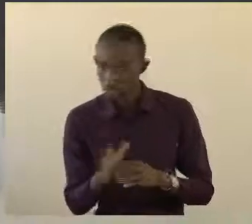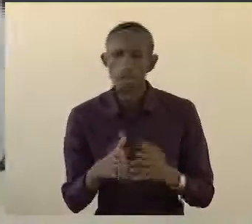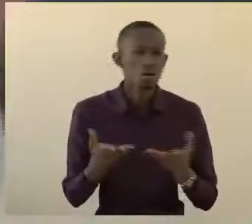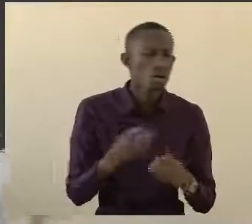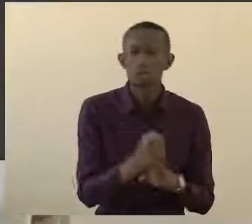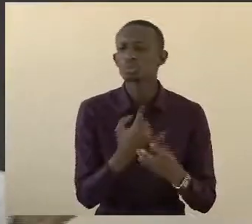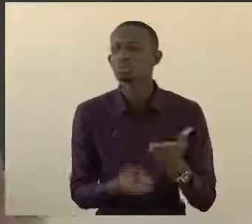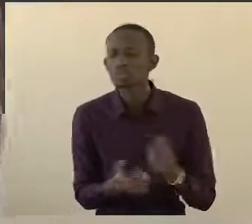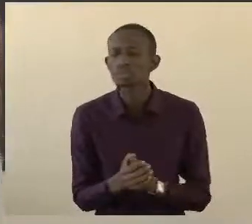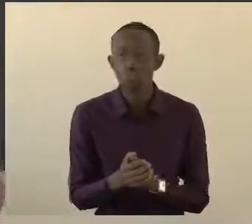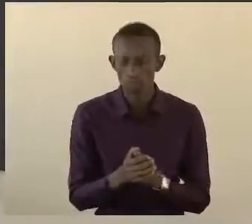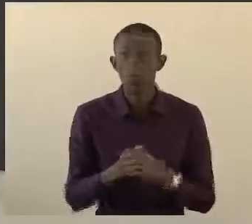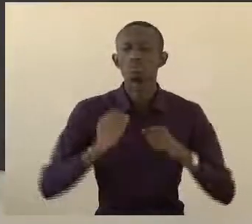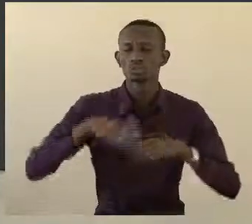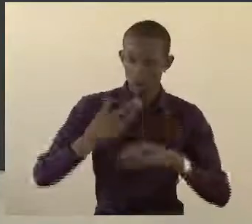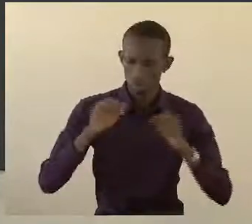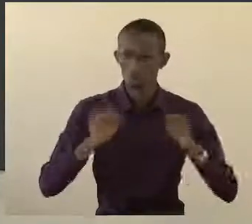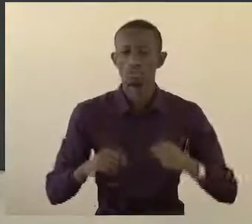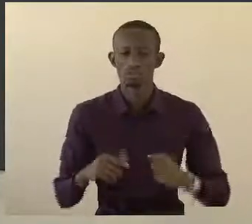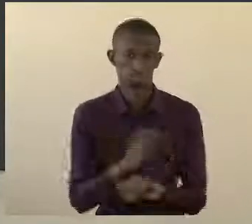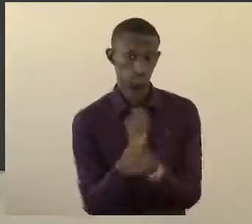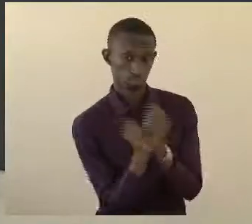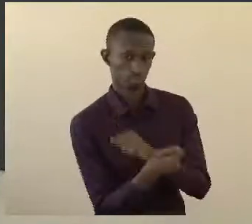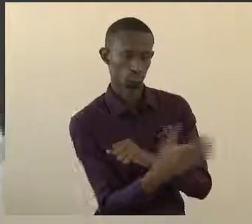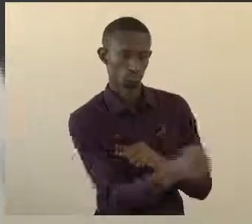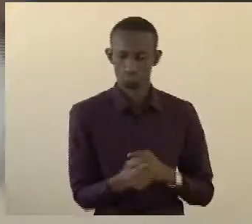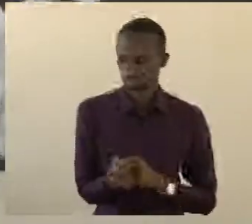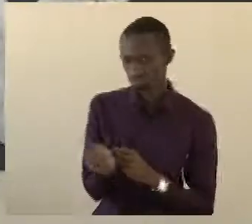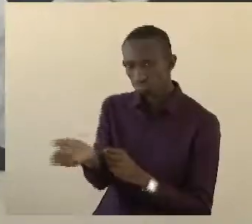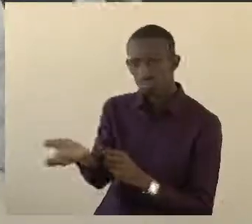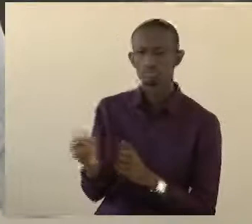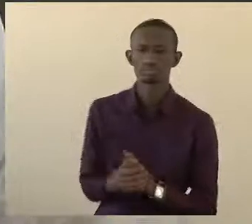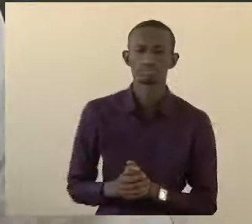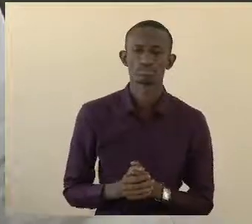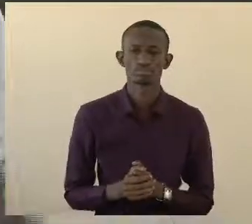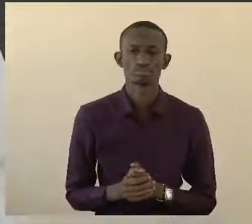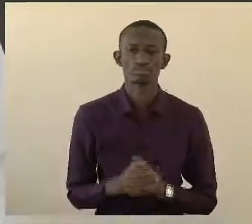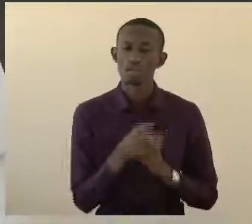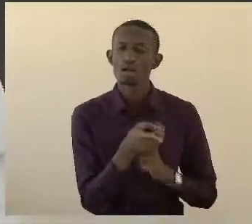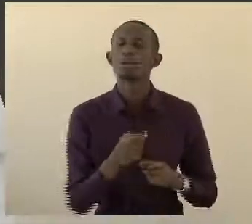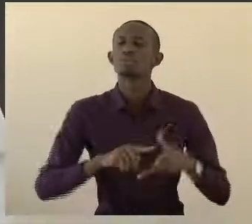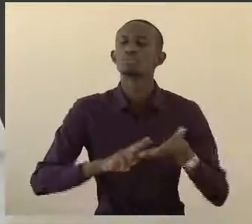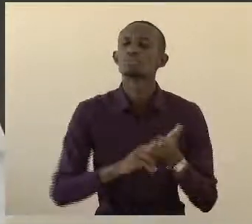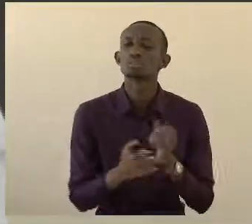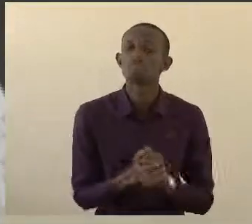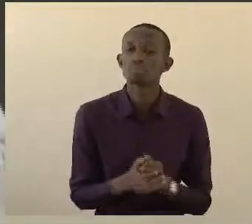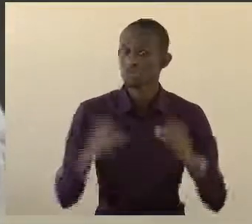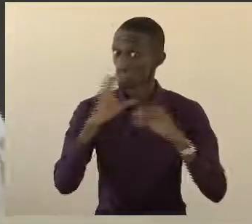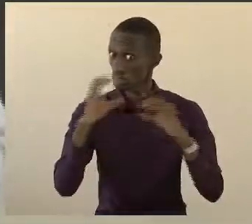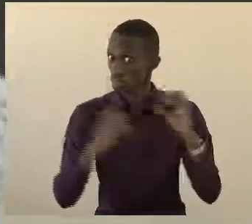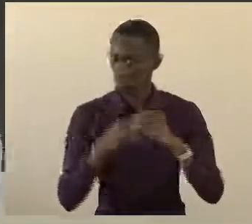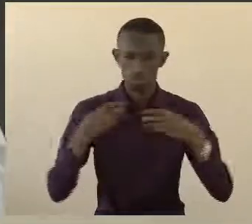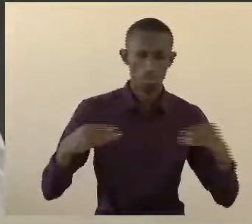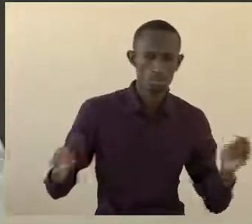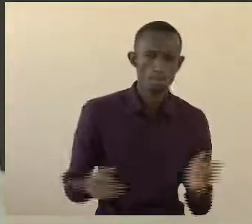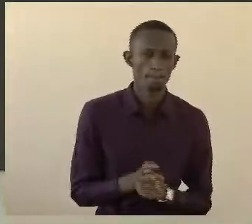transform one structure into the other. Here we use the chemical properties we have covered. We use